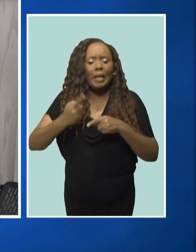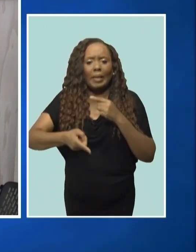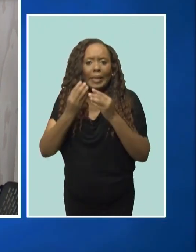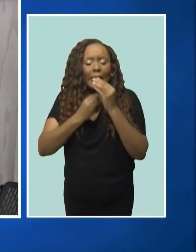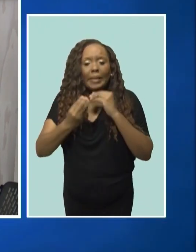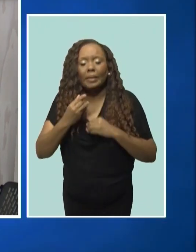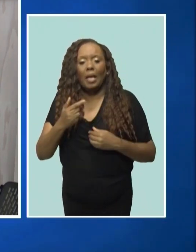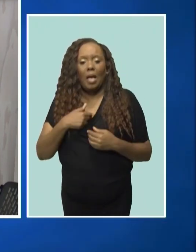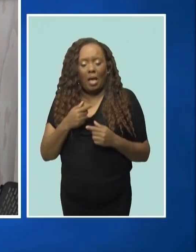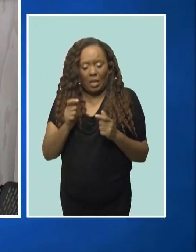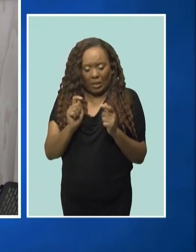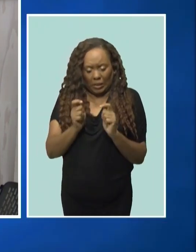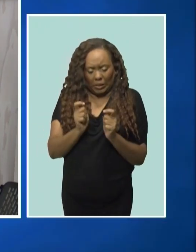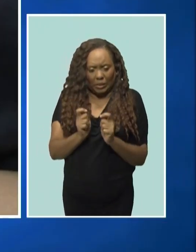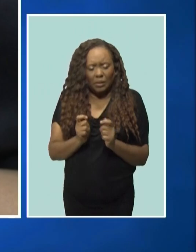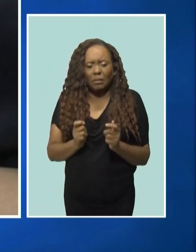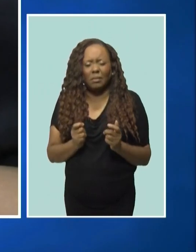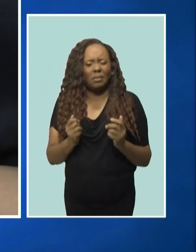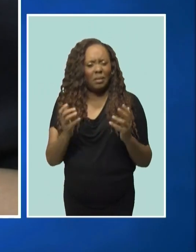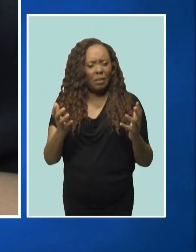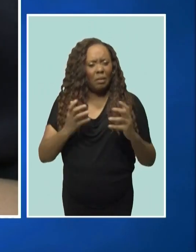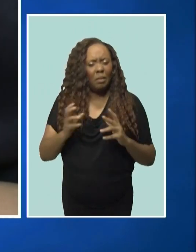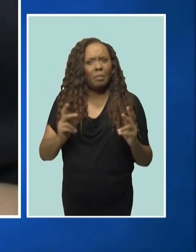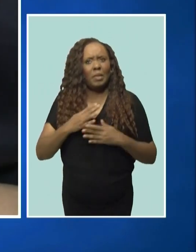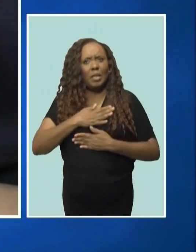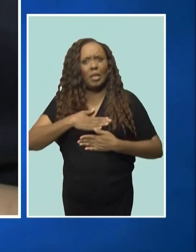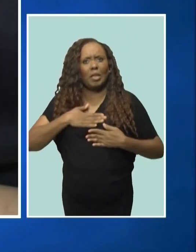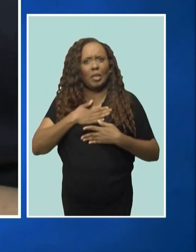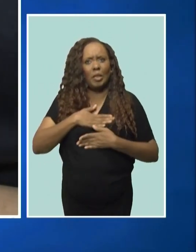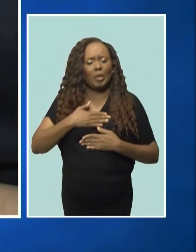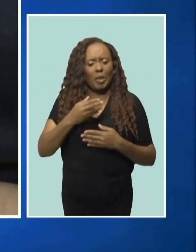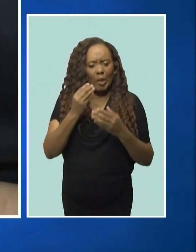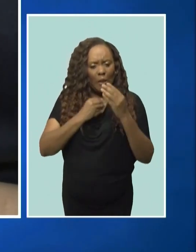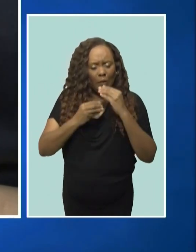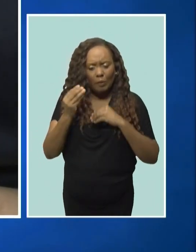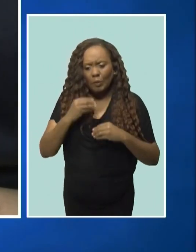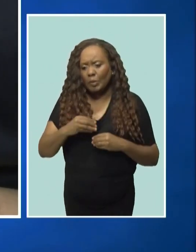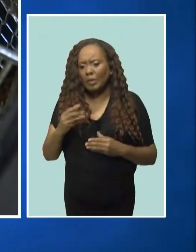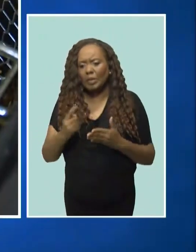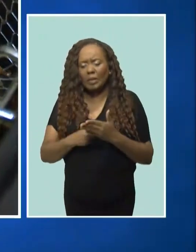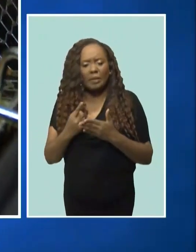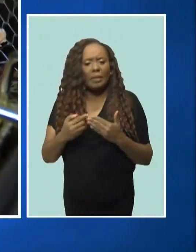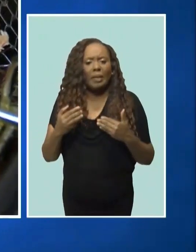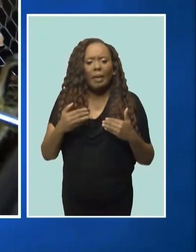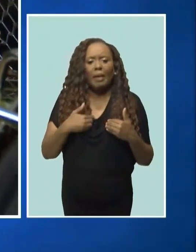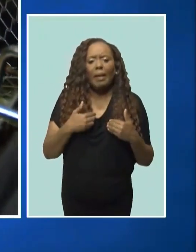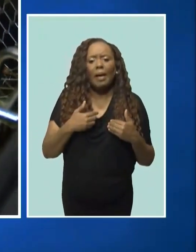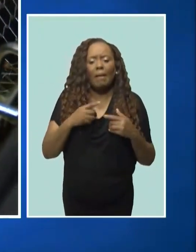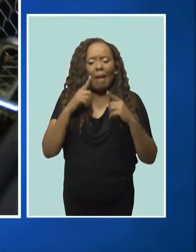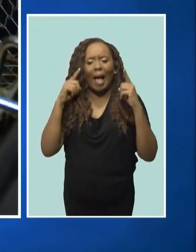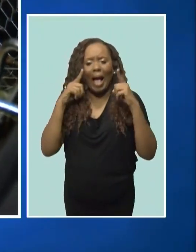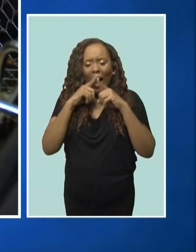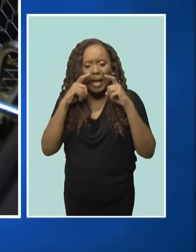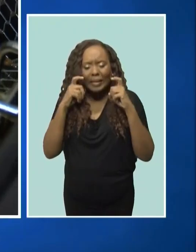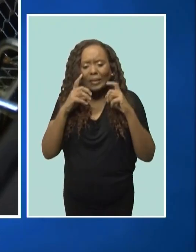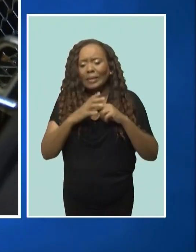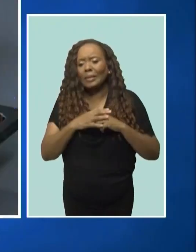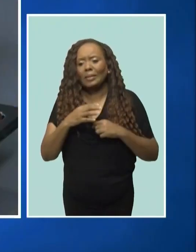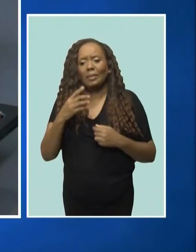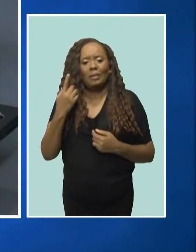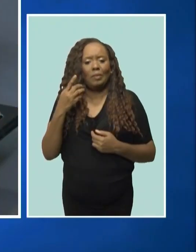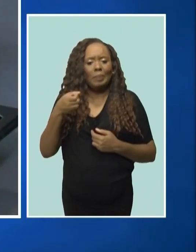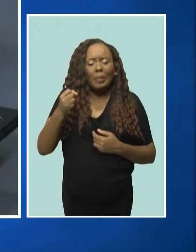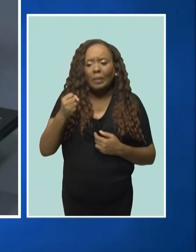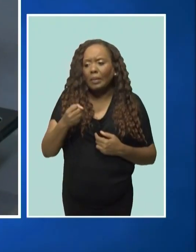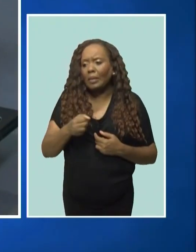suit so people can enjoy food. Because sometimes people have gluten allergies, they have shellfish allergies, they have allergies to dairy.